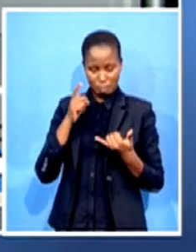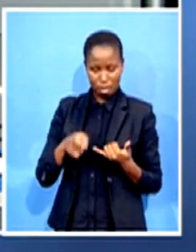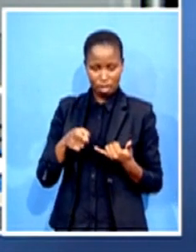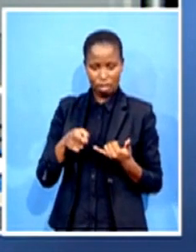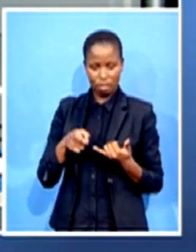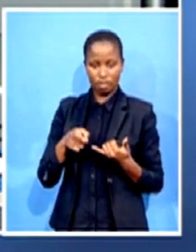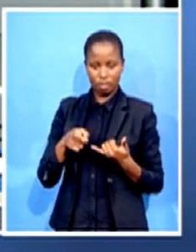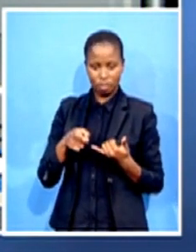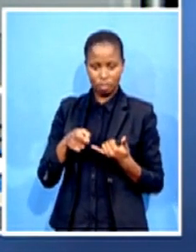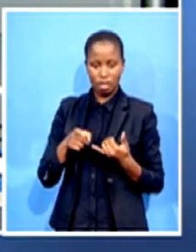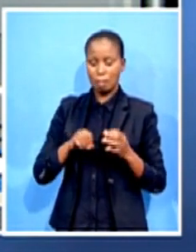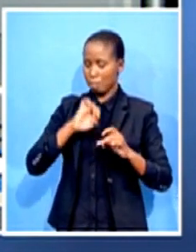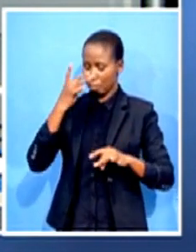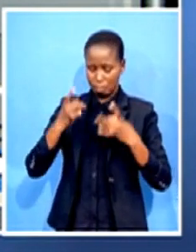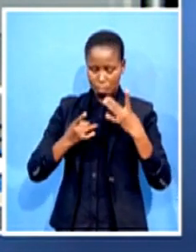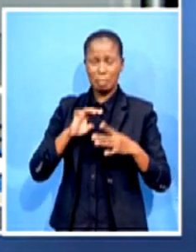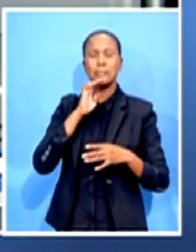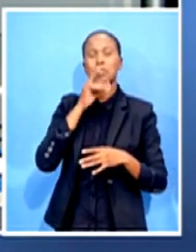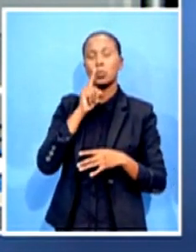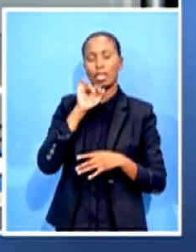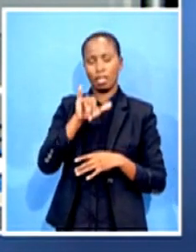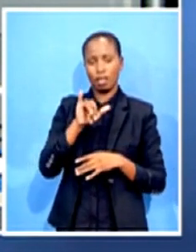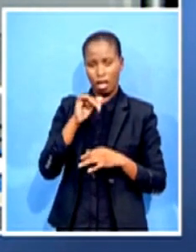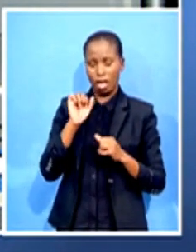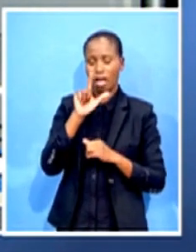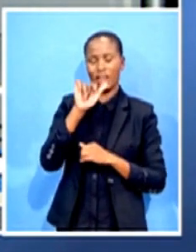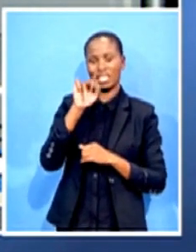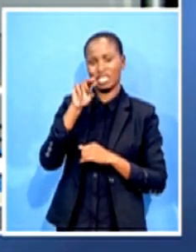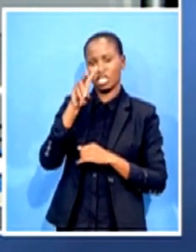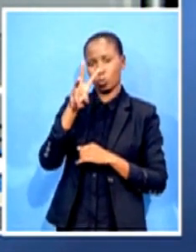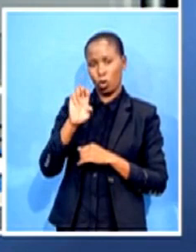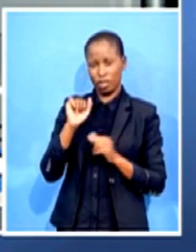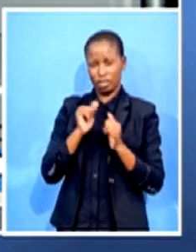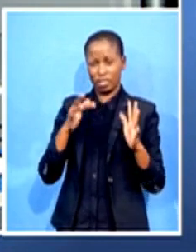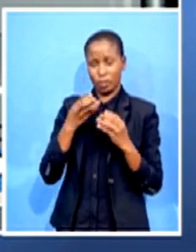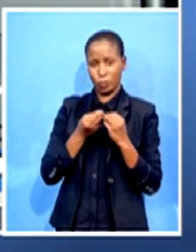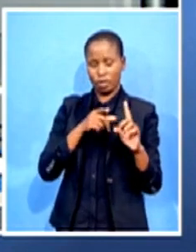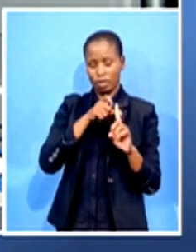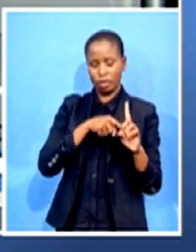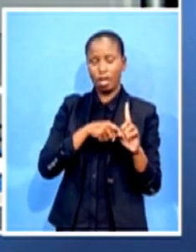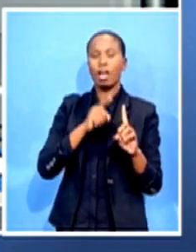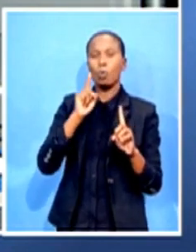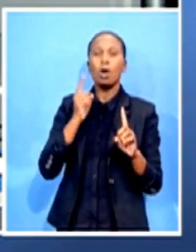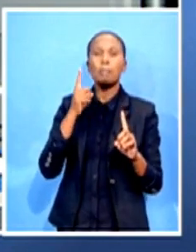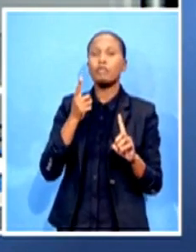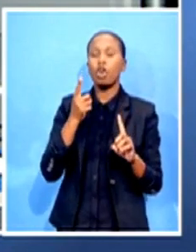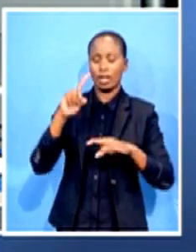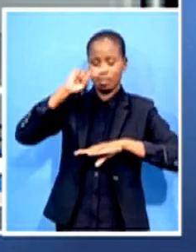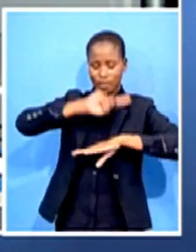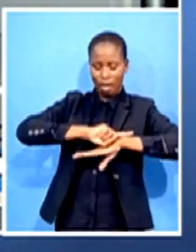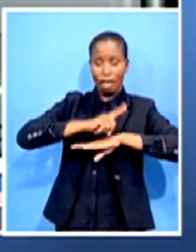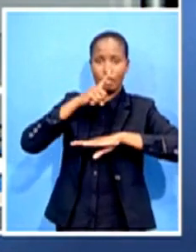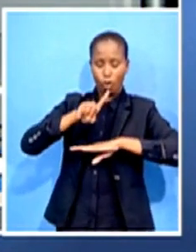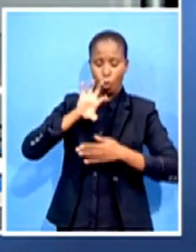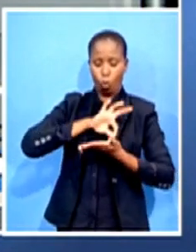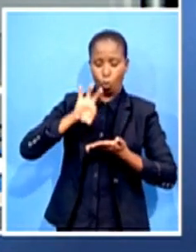can start with you, with regards to a daily rate for domestic workers and a monthly rate for, let's